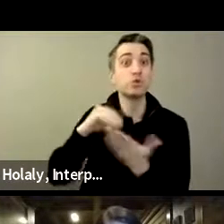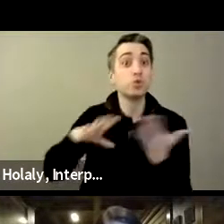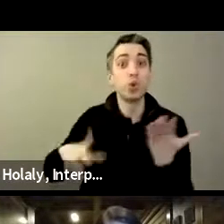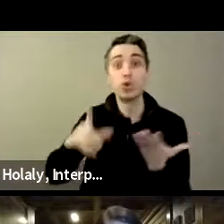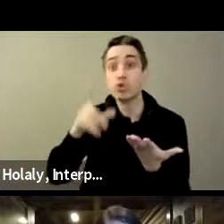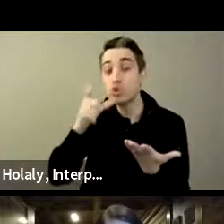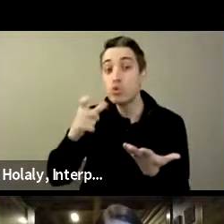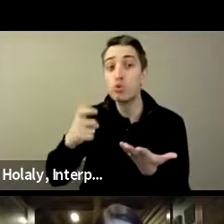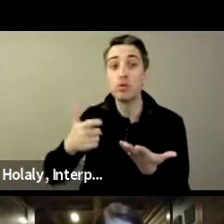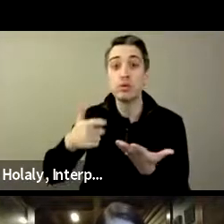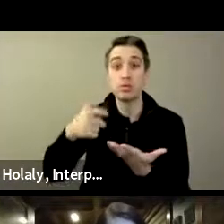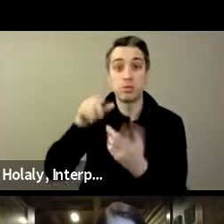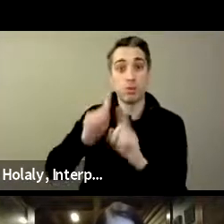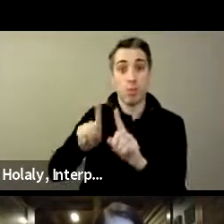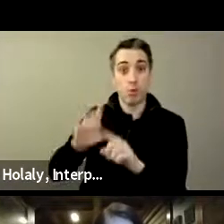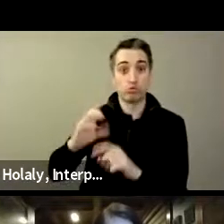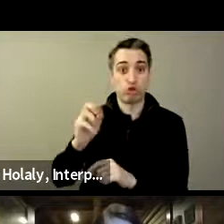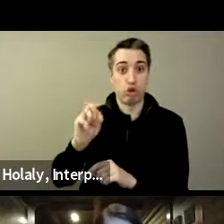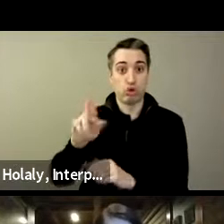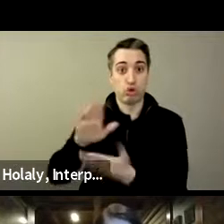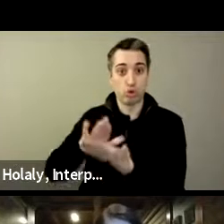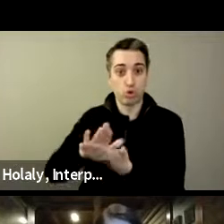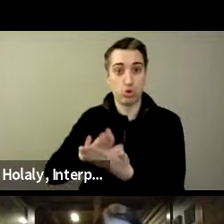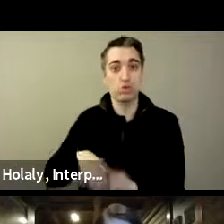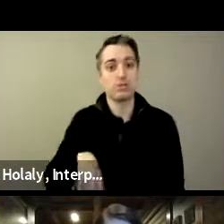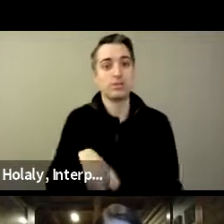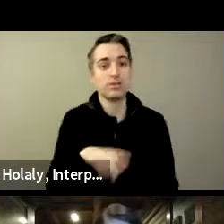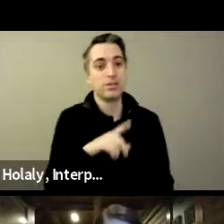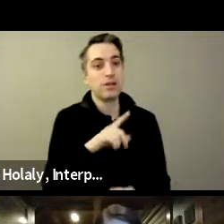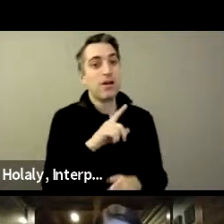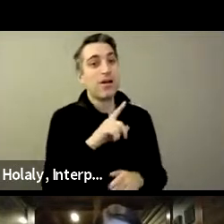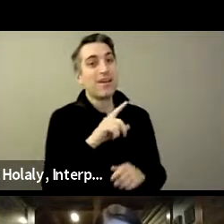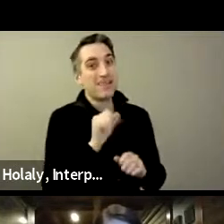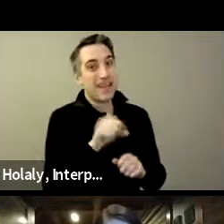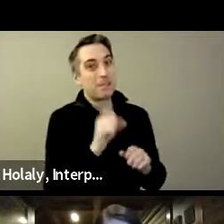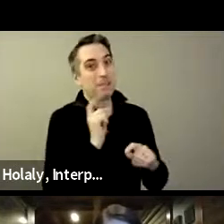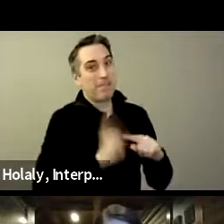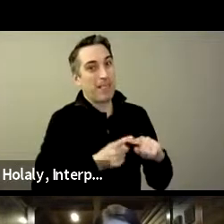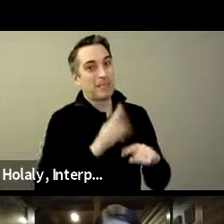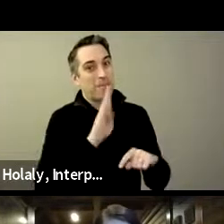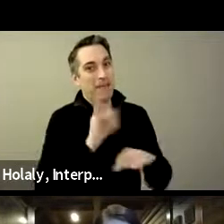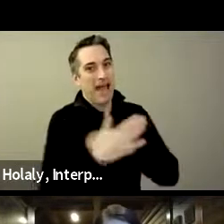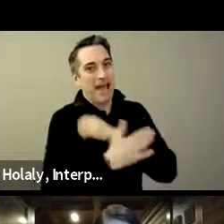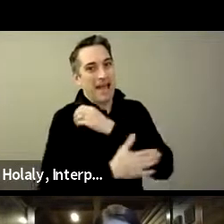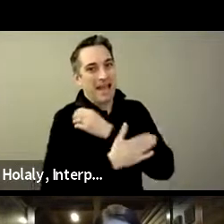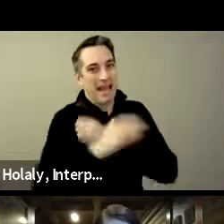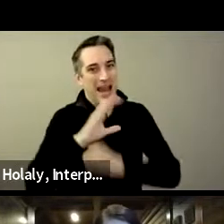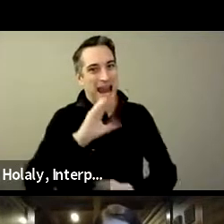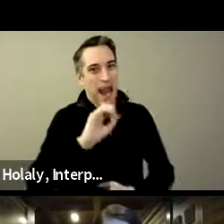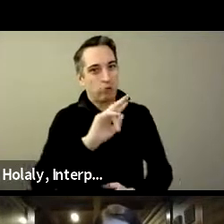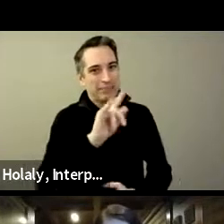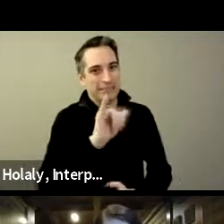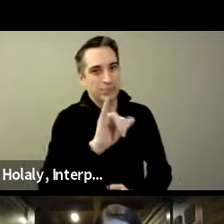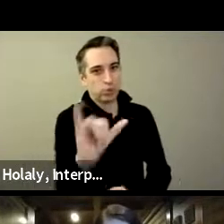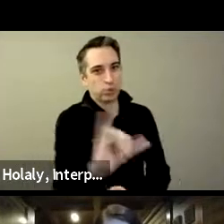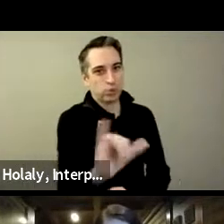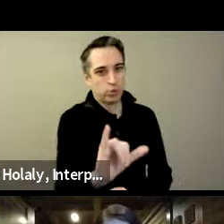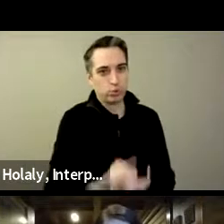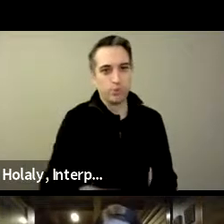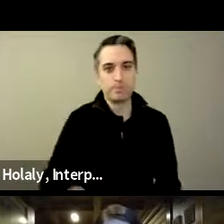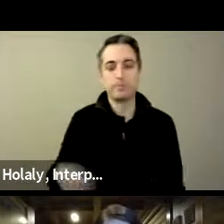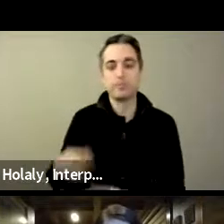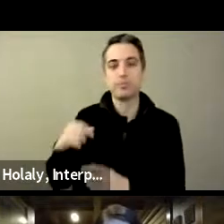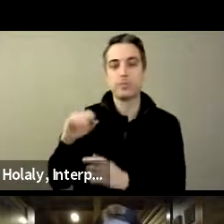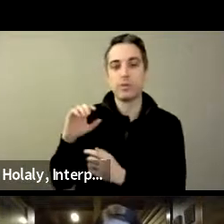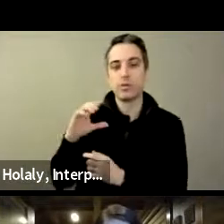by county if possible. Okay, I'm going to make a note of that, and everyone's here